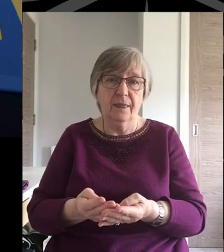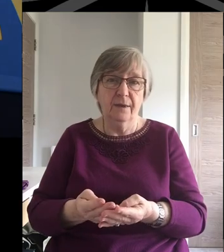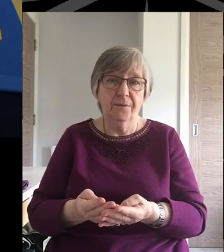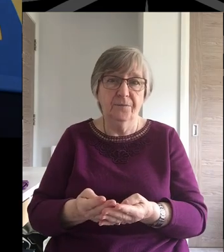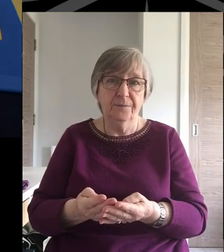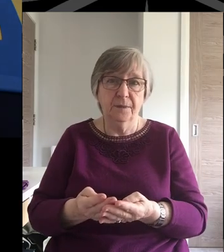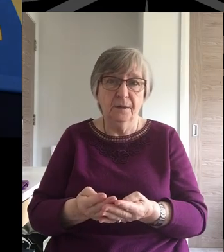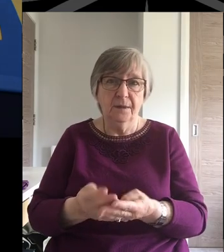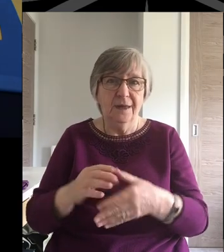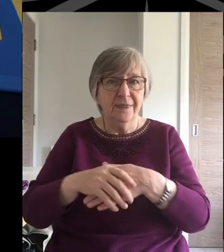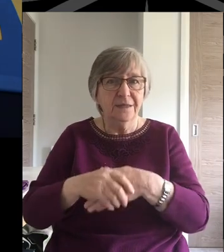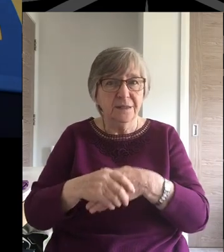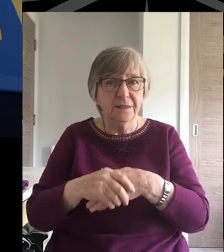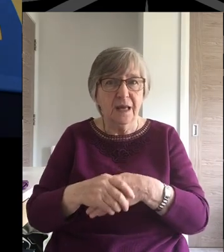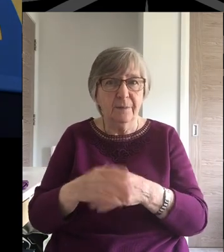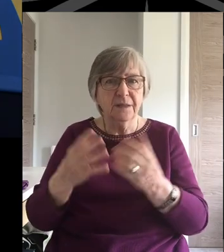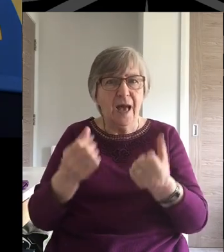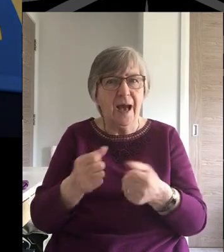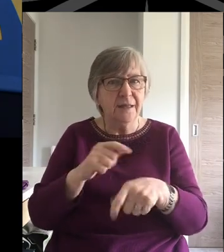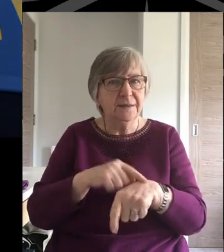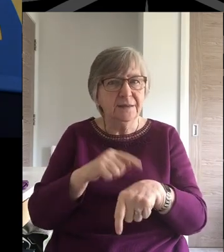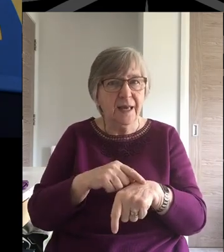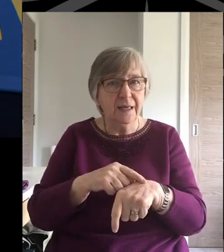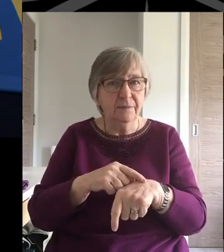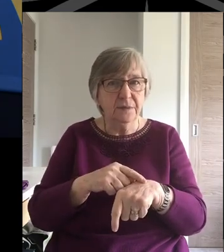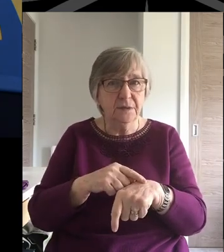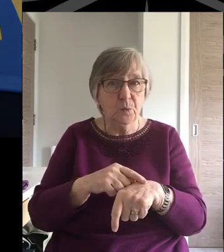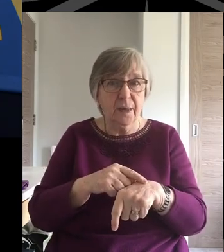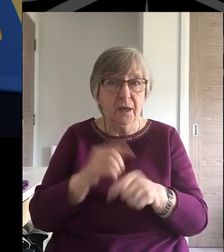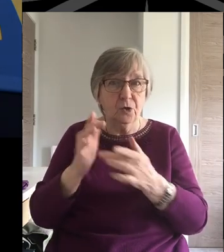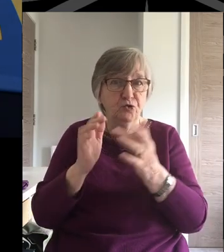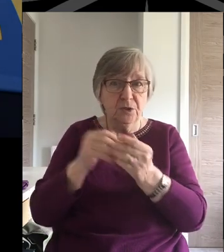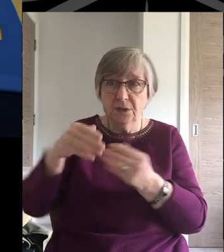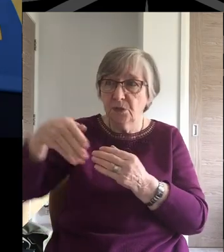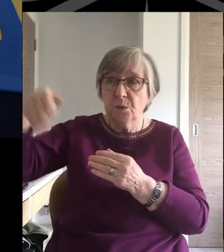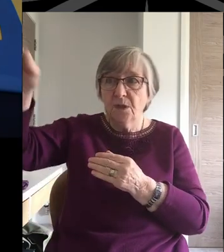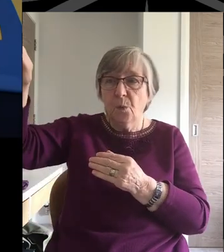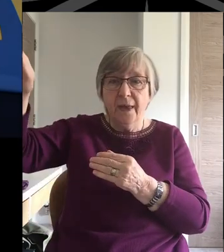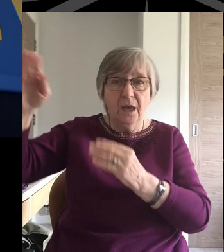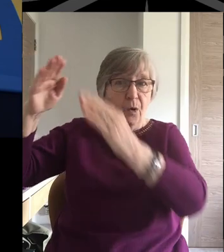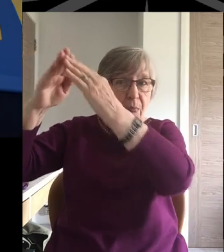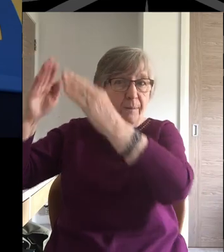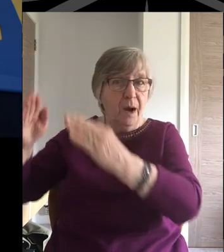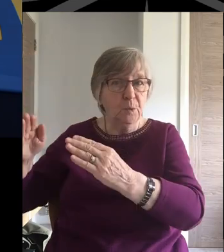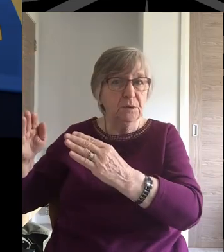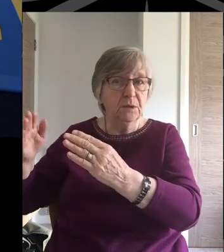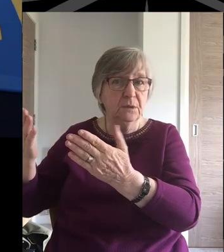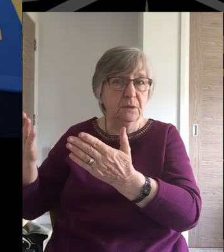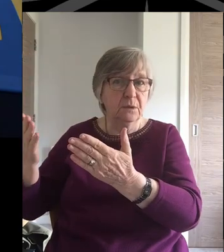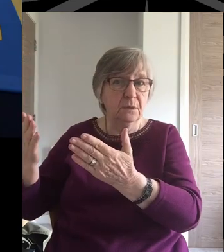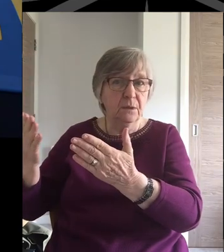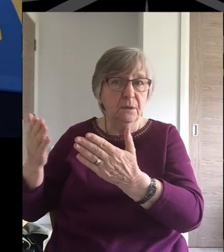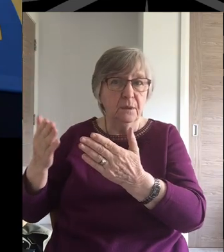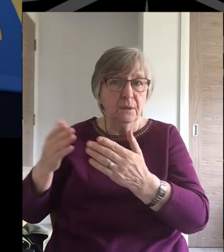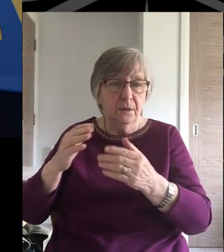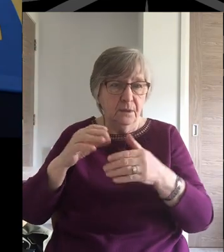The disciples had times when they and Jesus were separated. He was up on the Mount of Transfiguration, and they were struggling